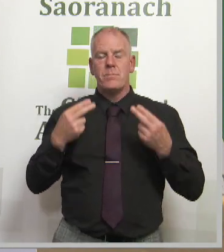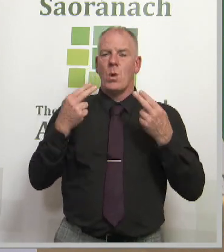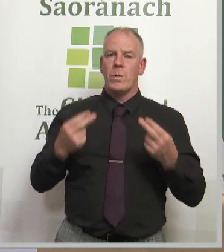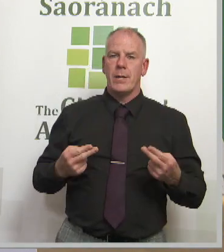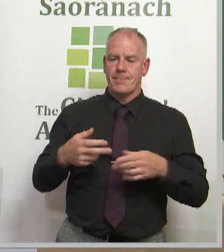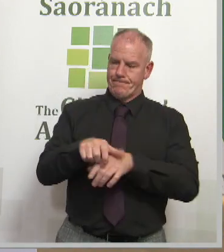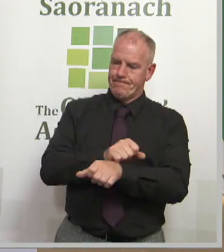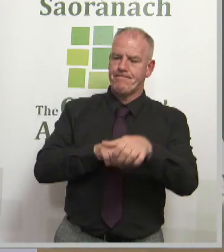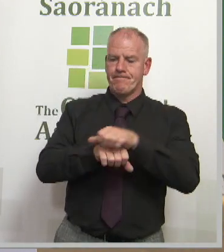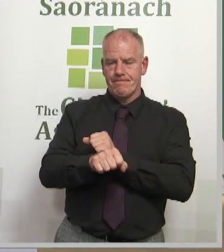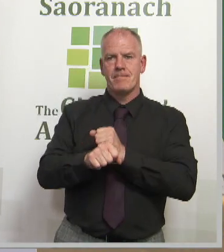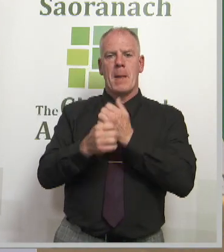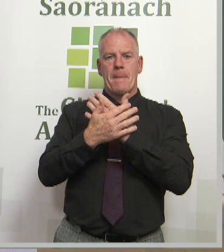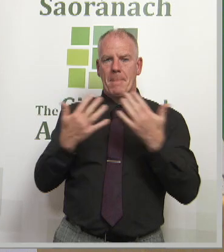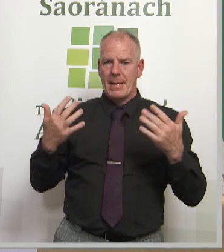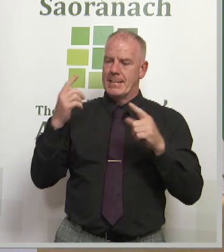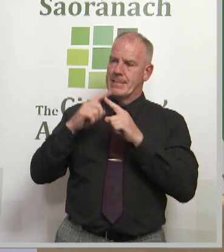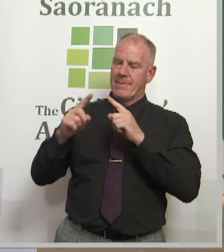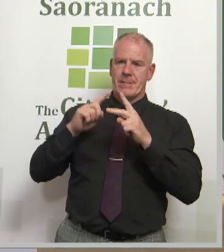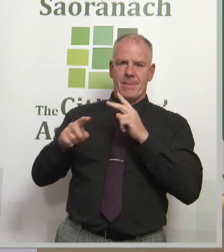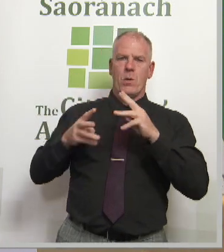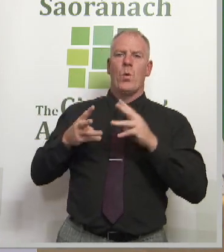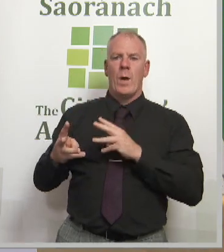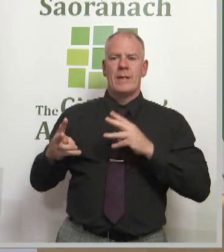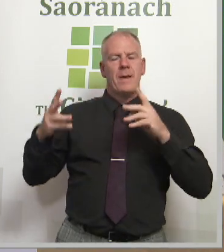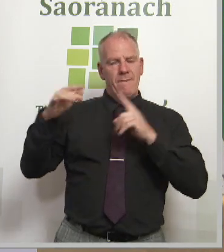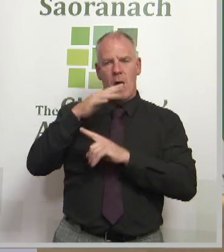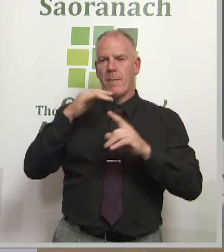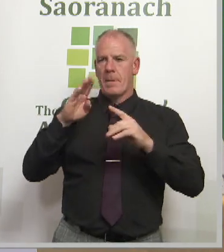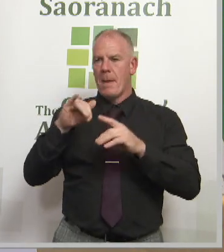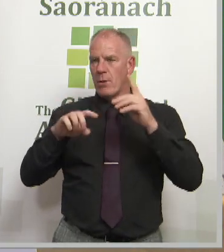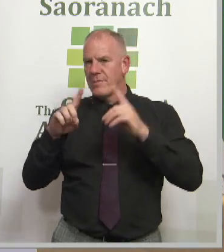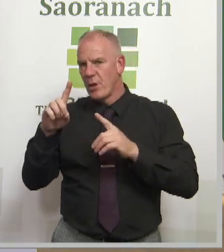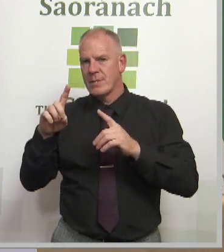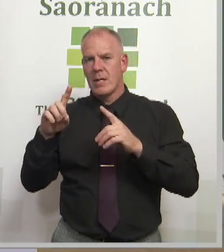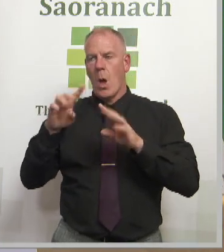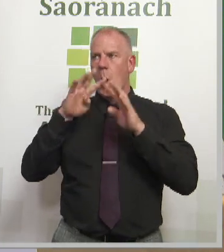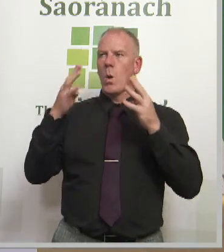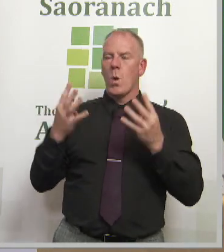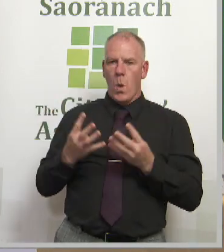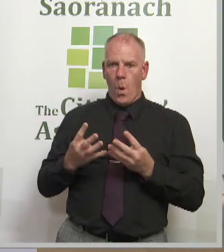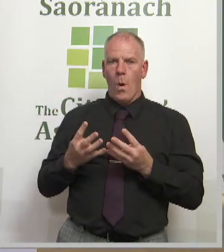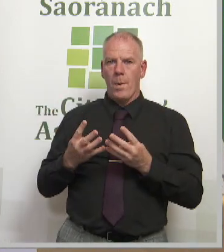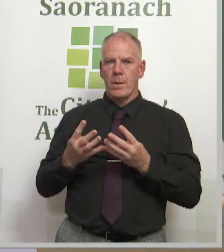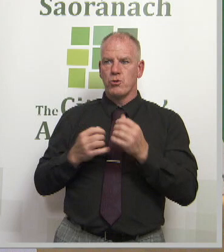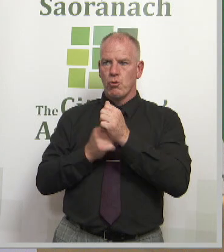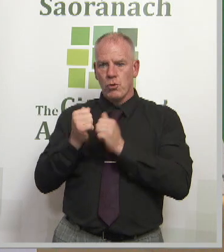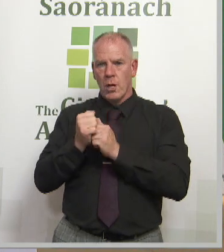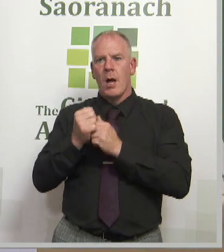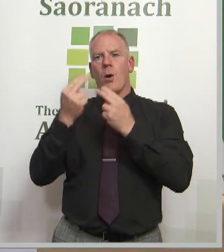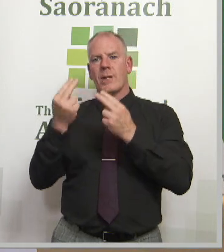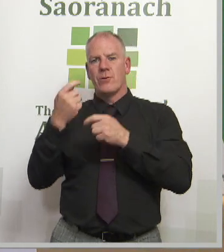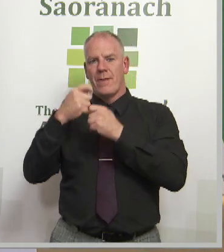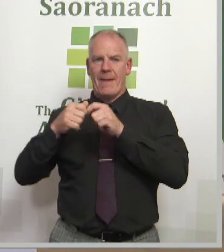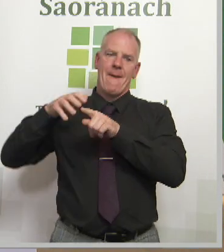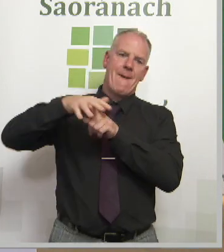committed to this multilateral environmental biodiversity global order, but we need to translate that